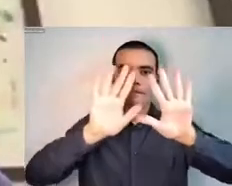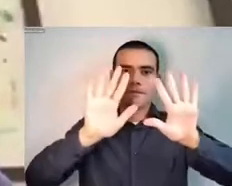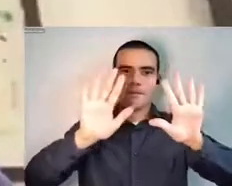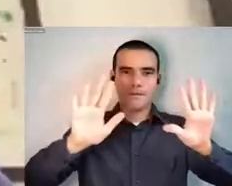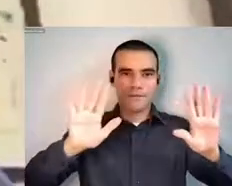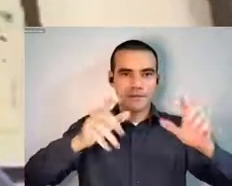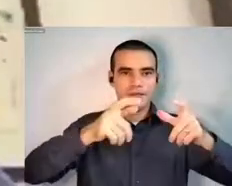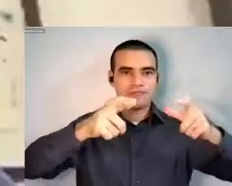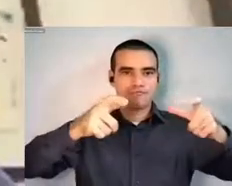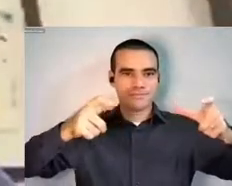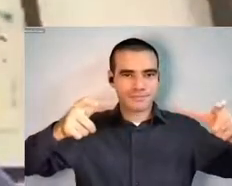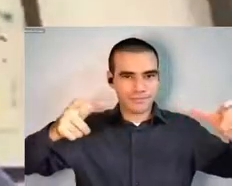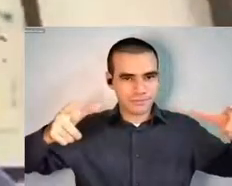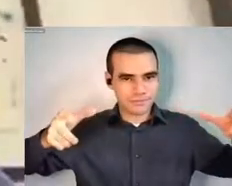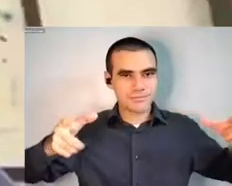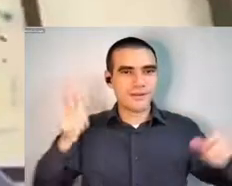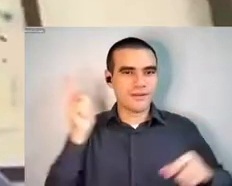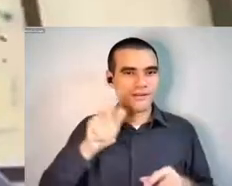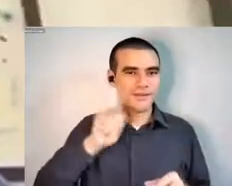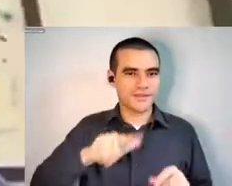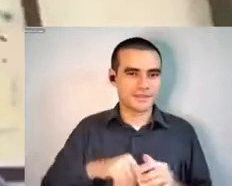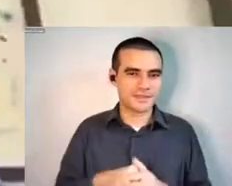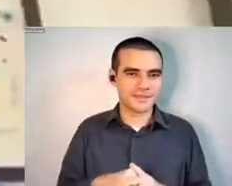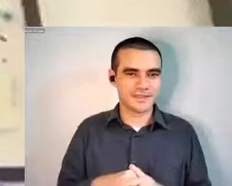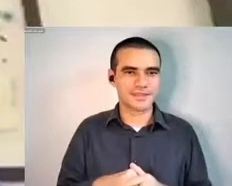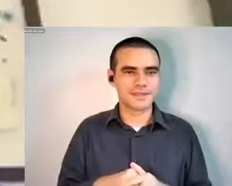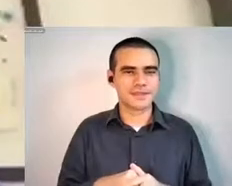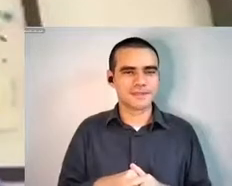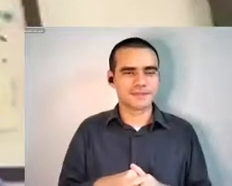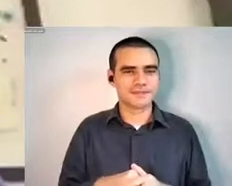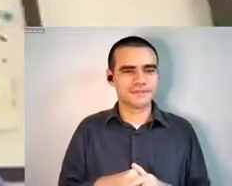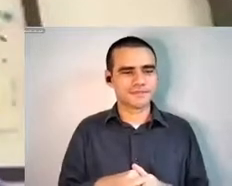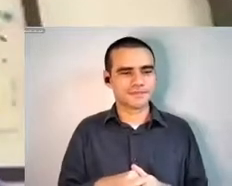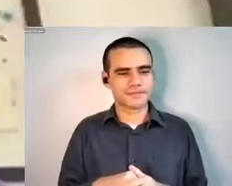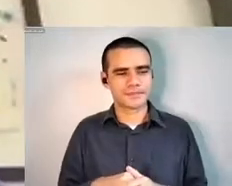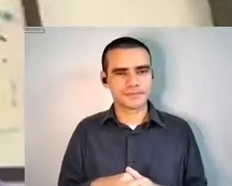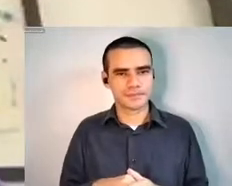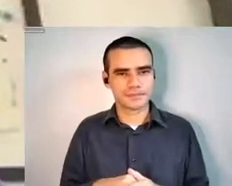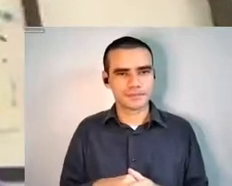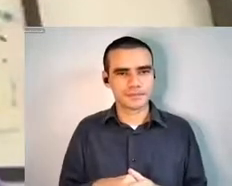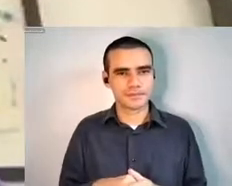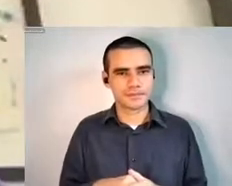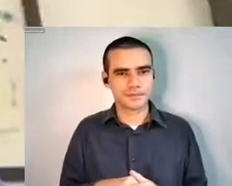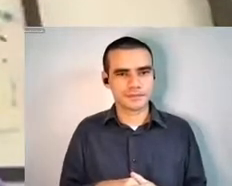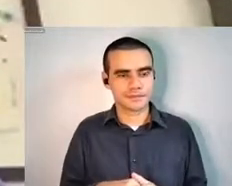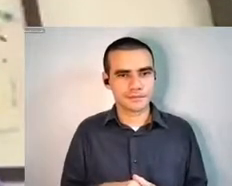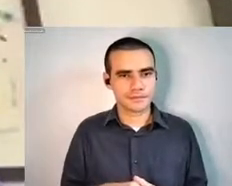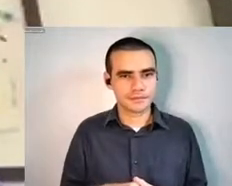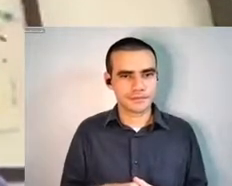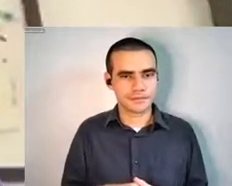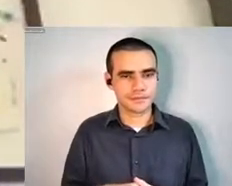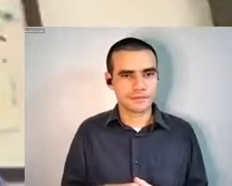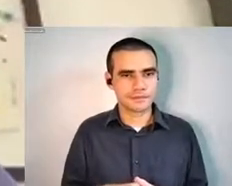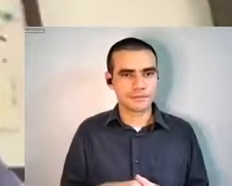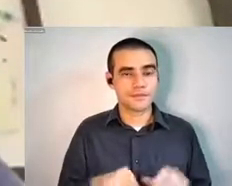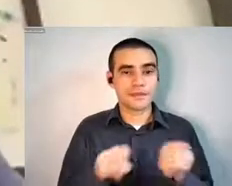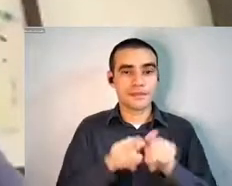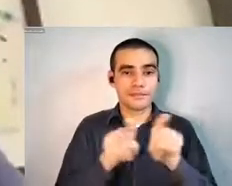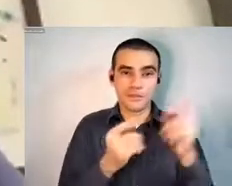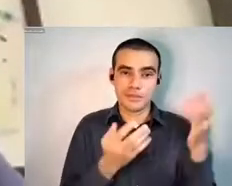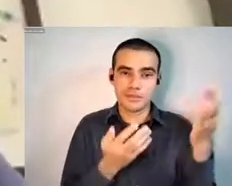the pieces, the more sophisticated pieces. And interestingly enough,